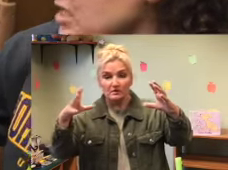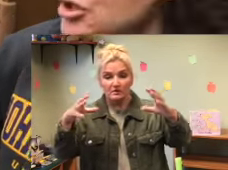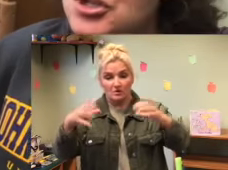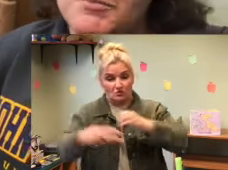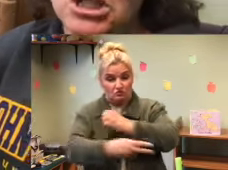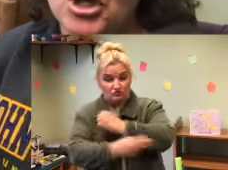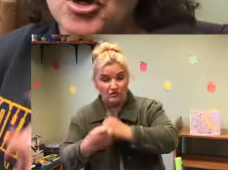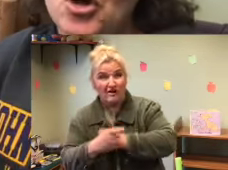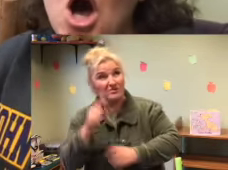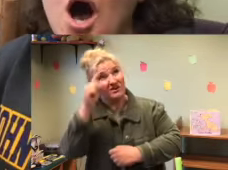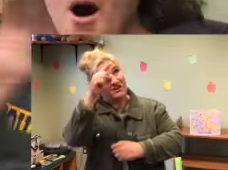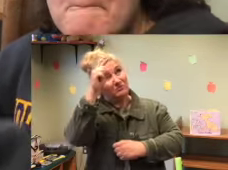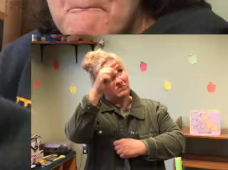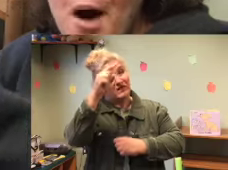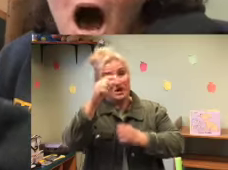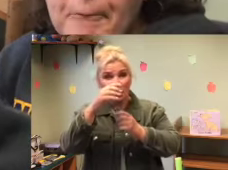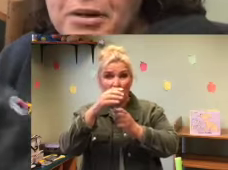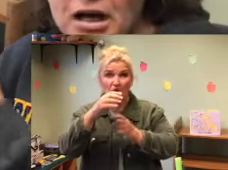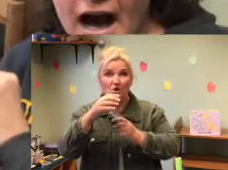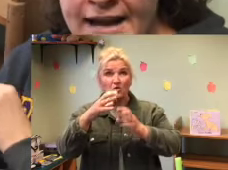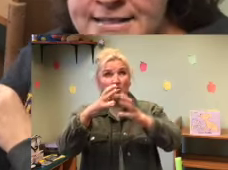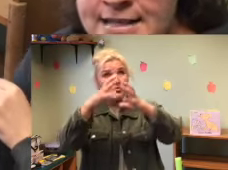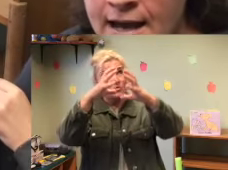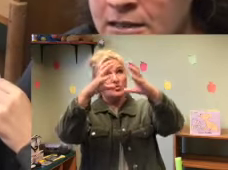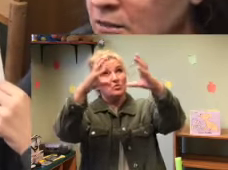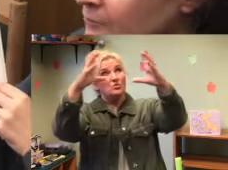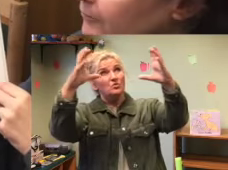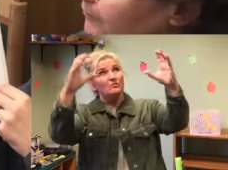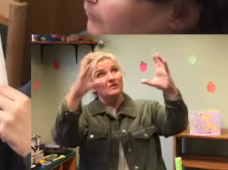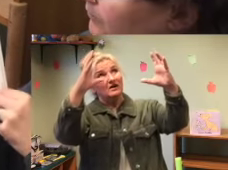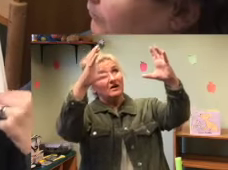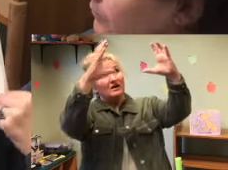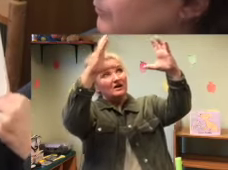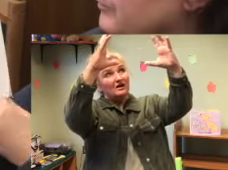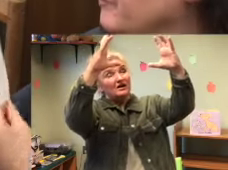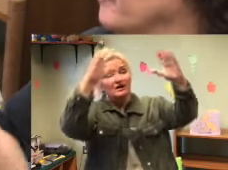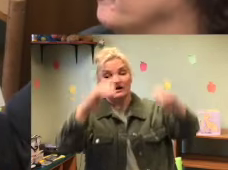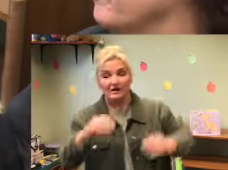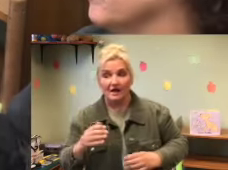and pointed to the balloon. Pop, I said.